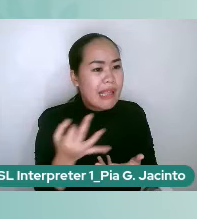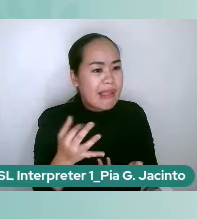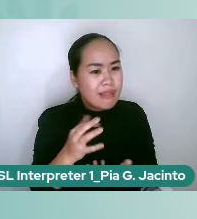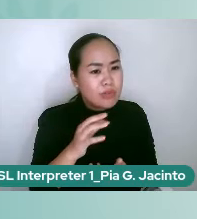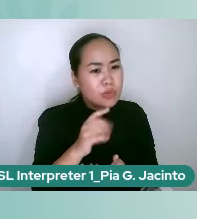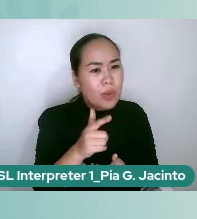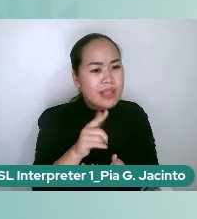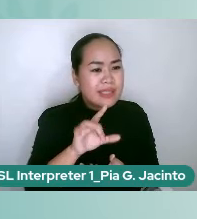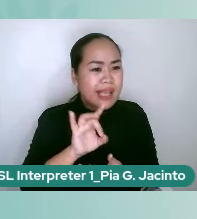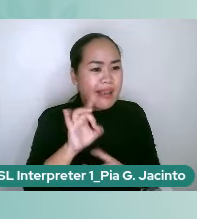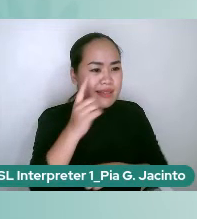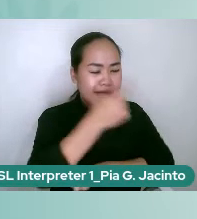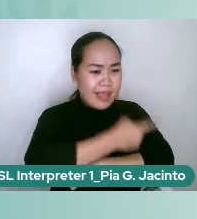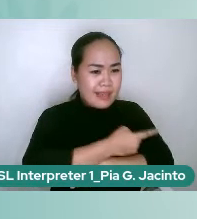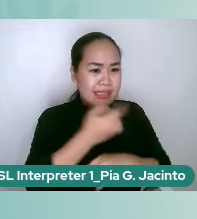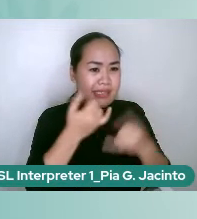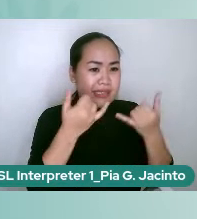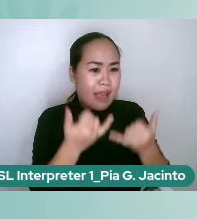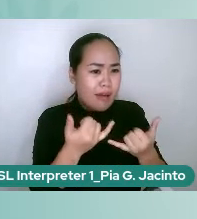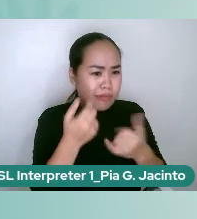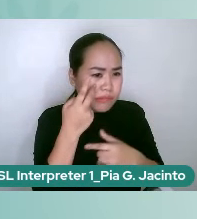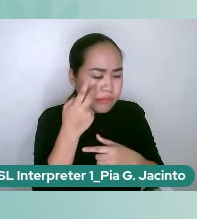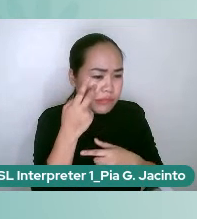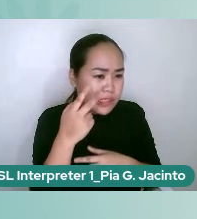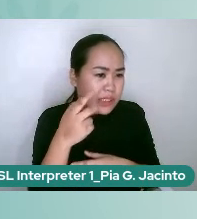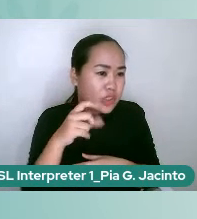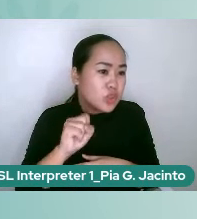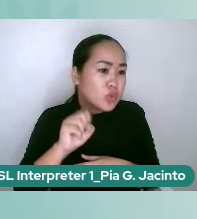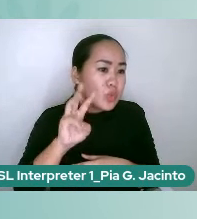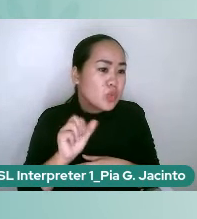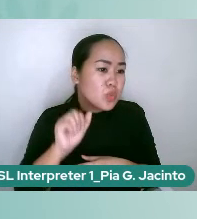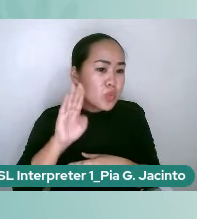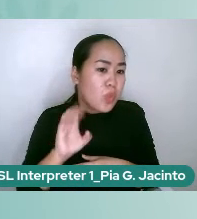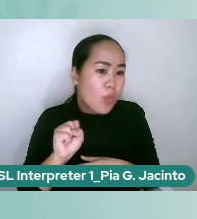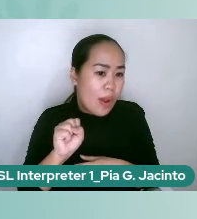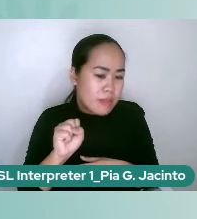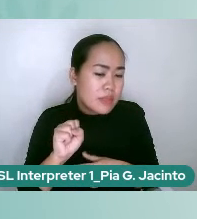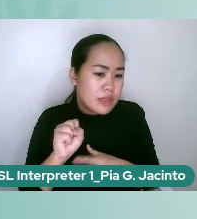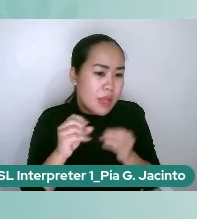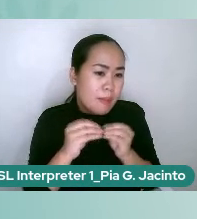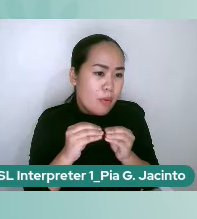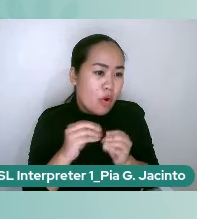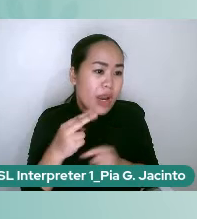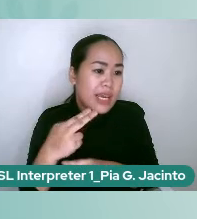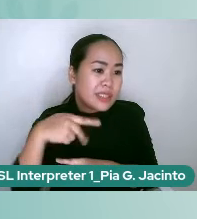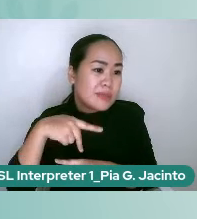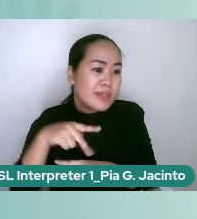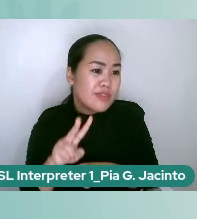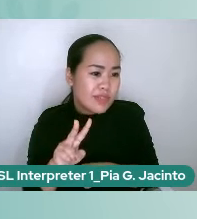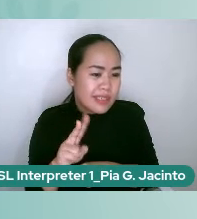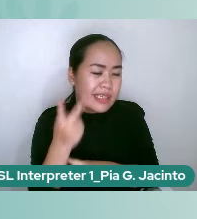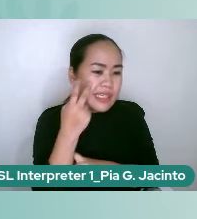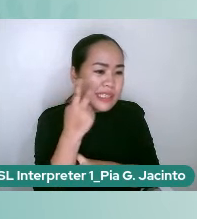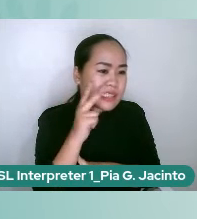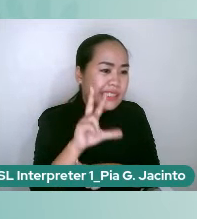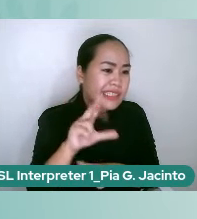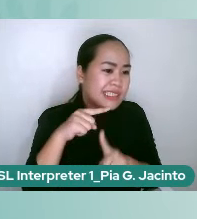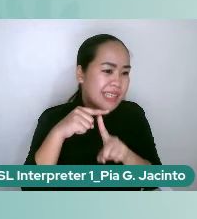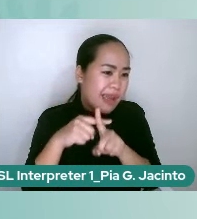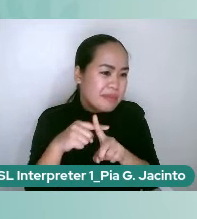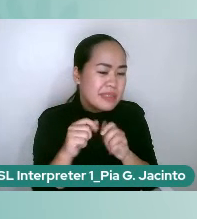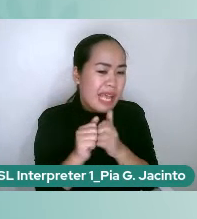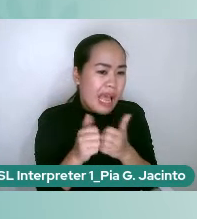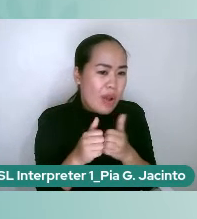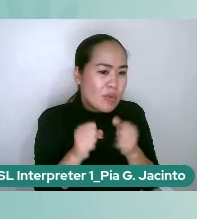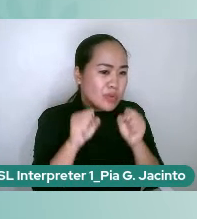we have got Copan flock swabs with known amounts of HPV. That's 3 times the limit of detection. So these are